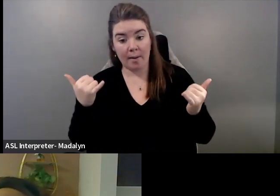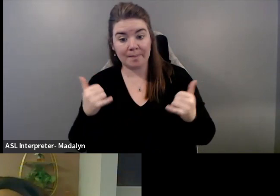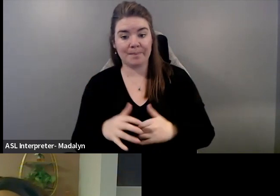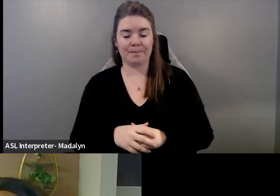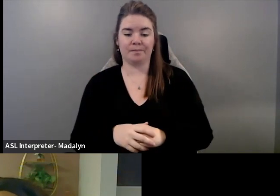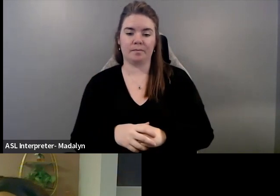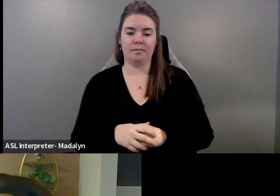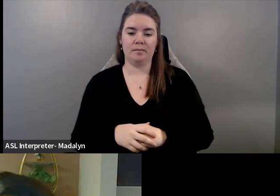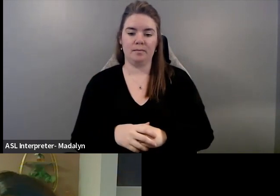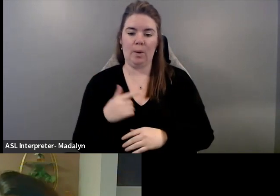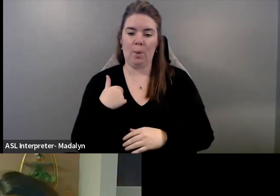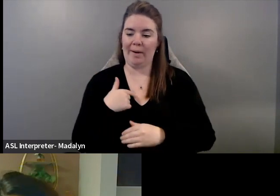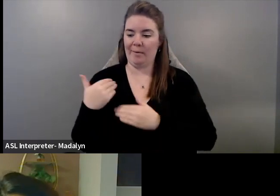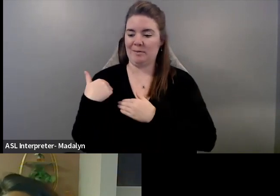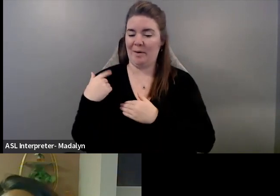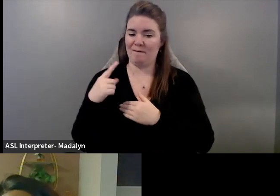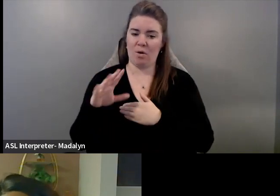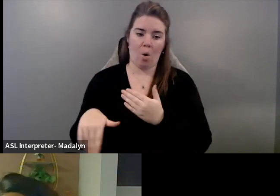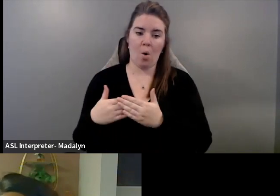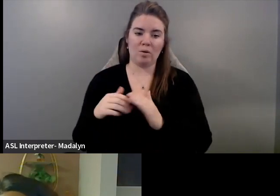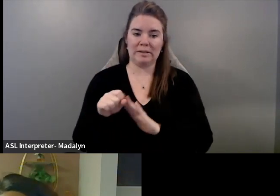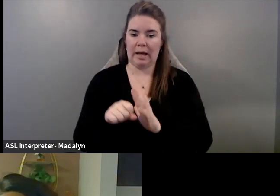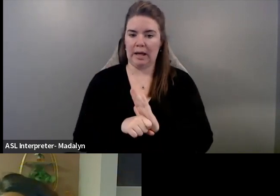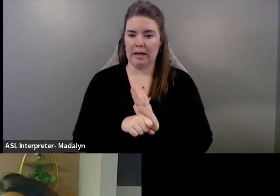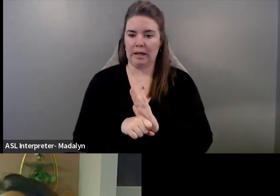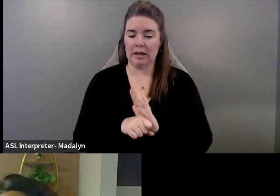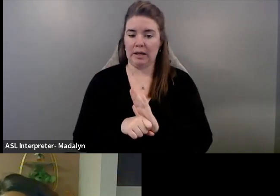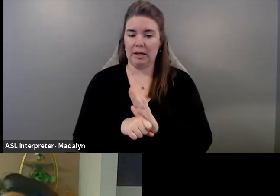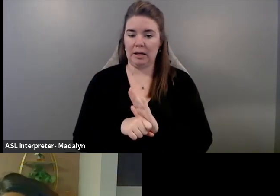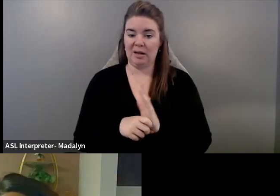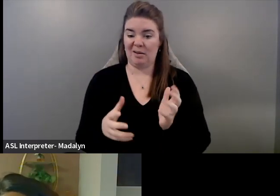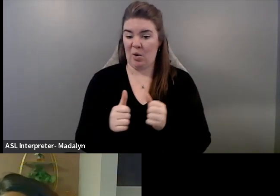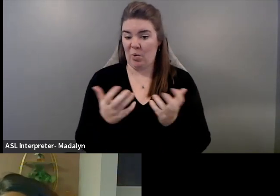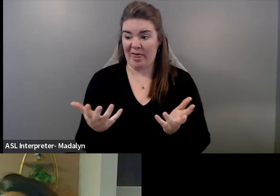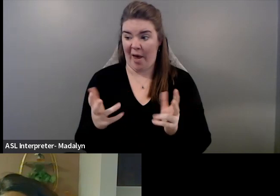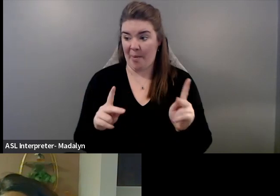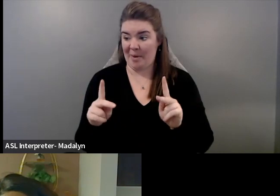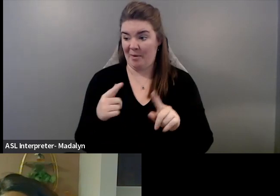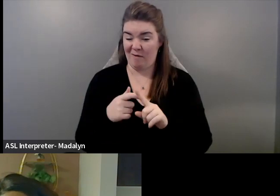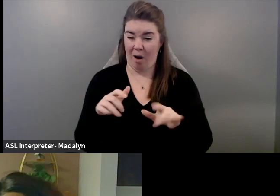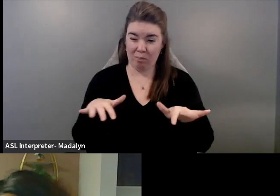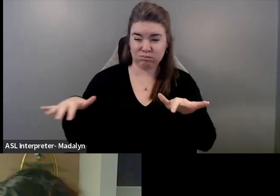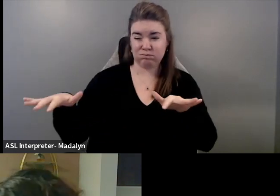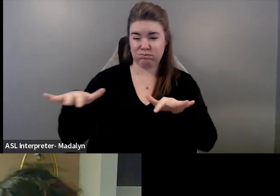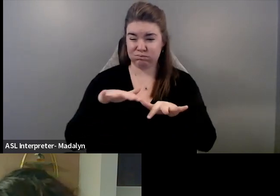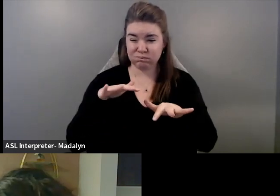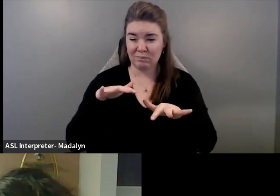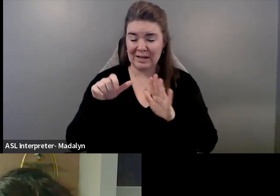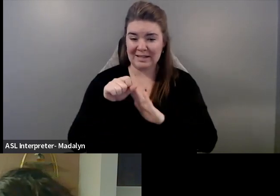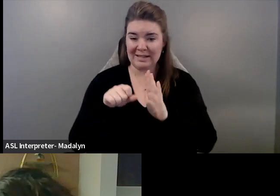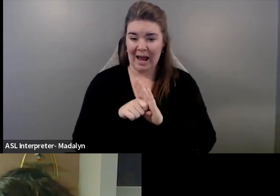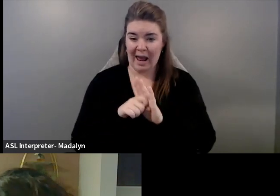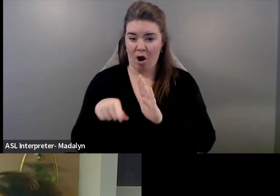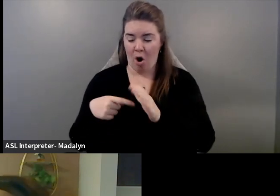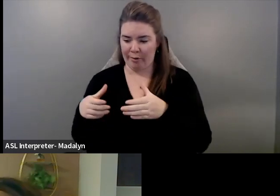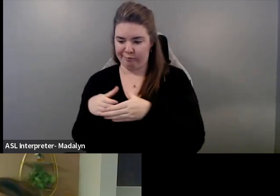we're responsible for the entire state. And without having people from all over the state, we can't really do a